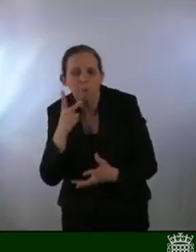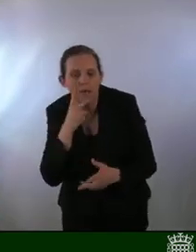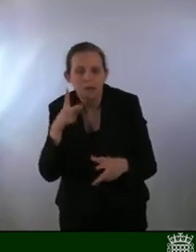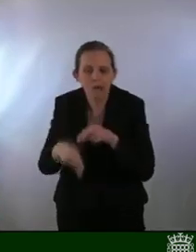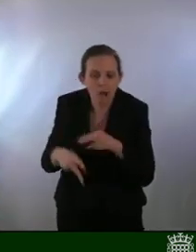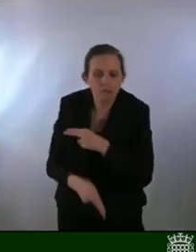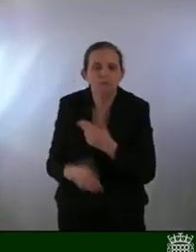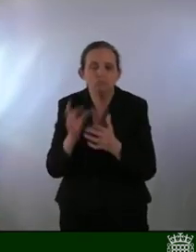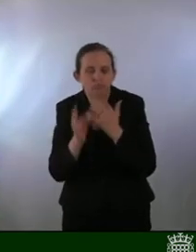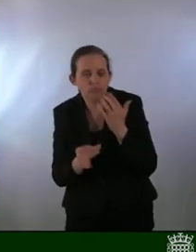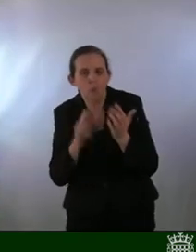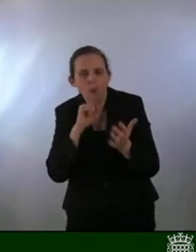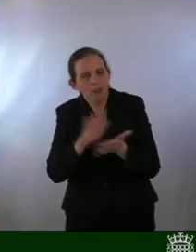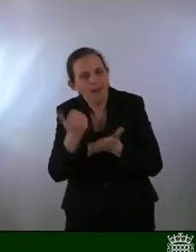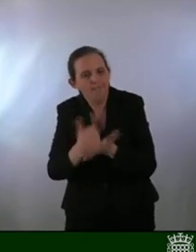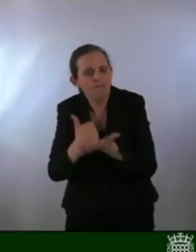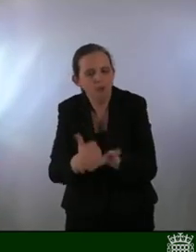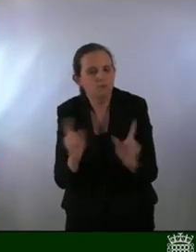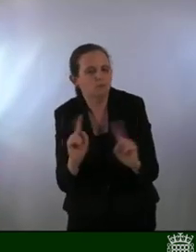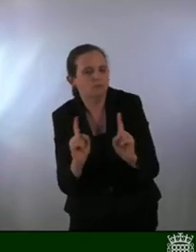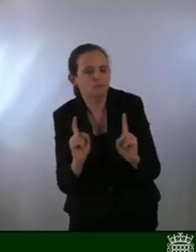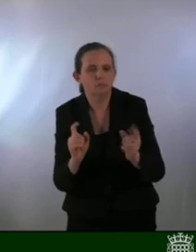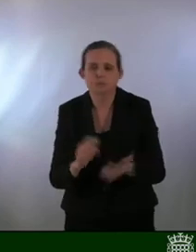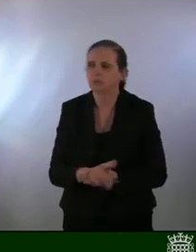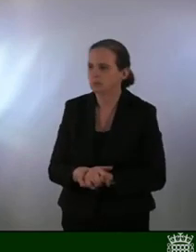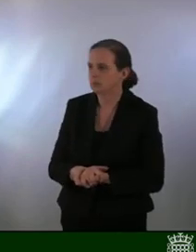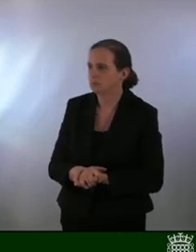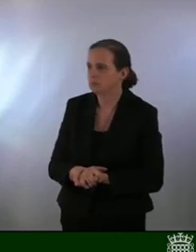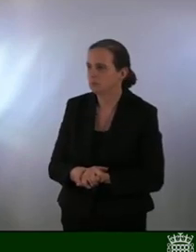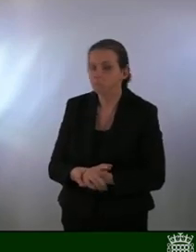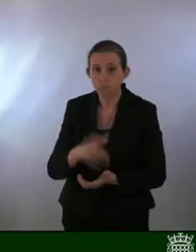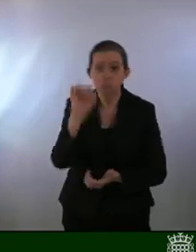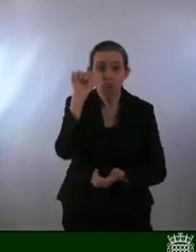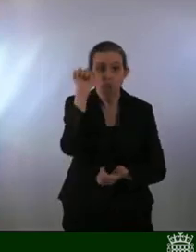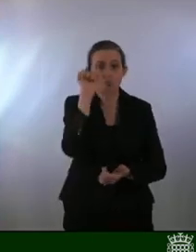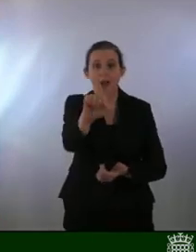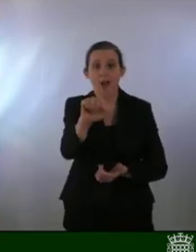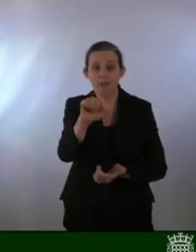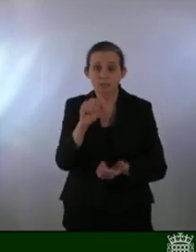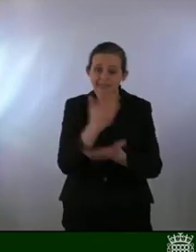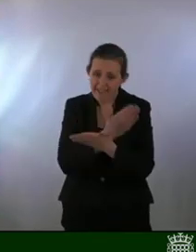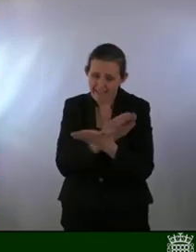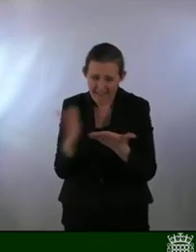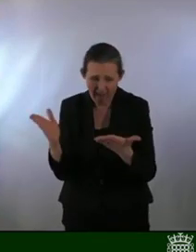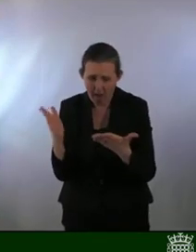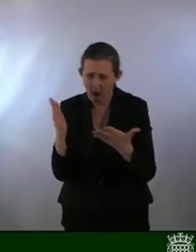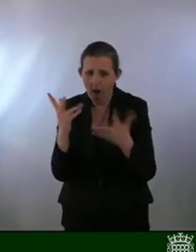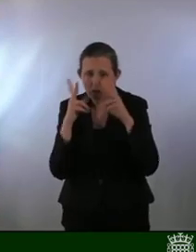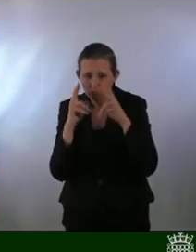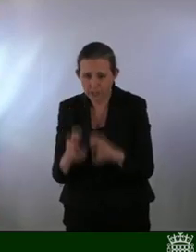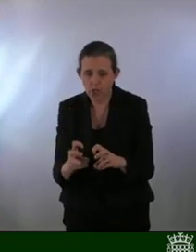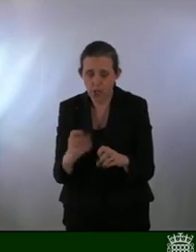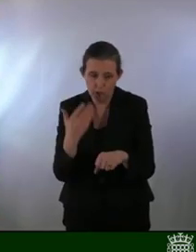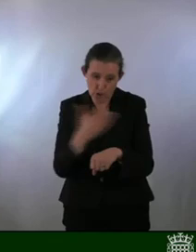NHS? Absolutely right. It is abundantly clear from all of the research into previous coronaviruses